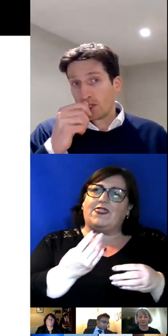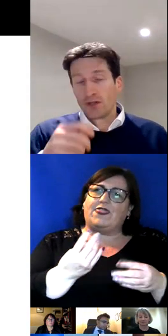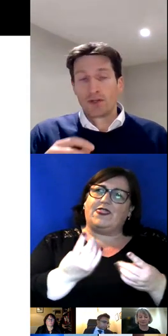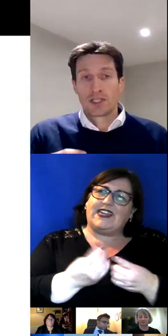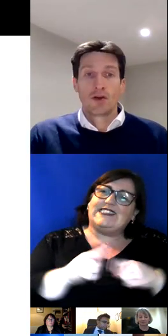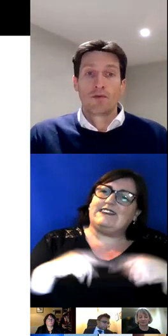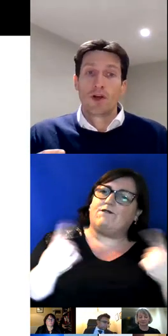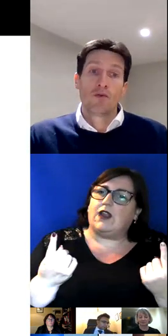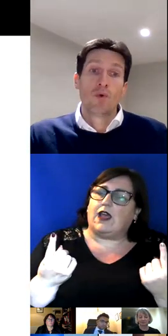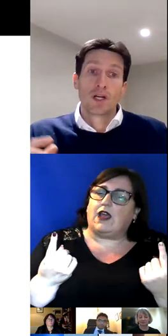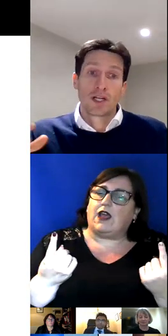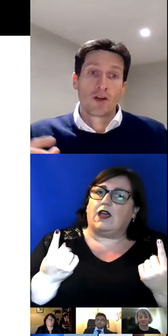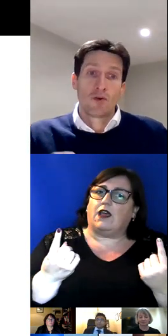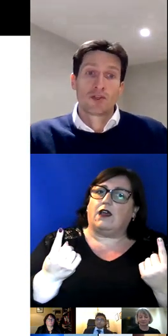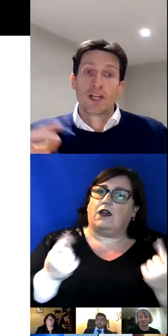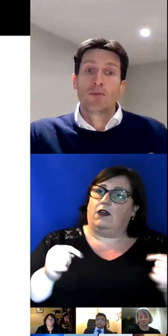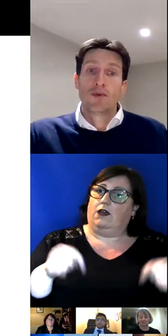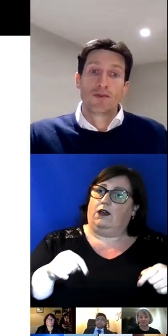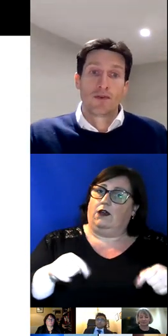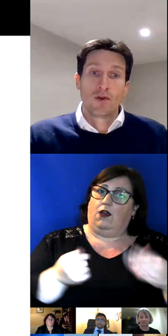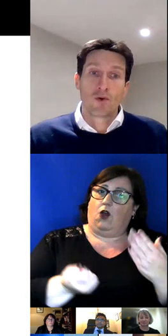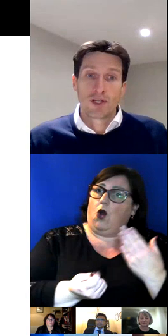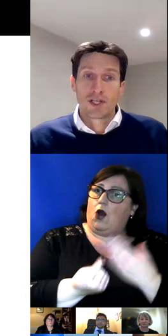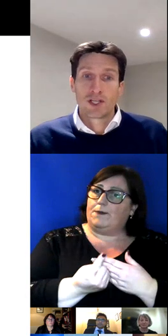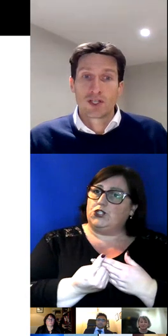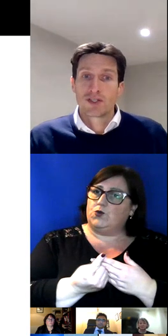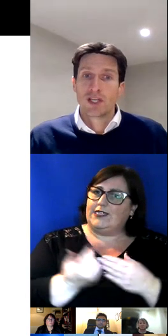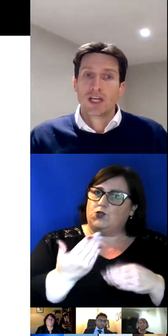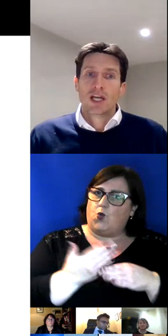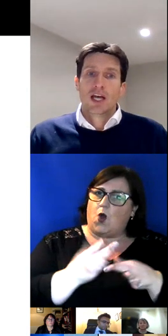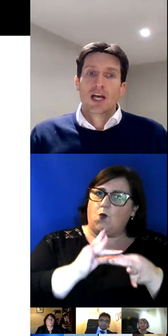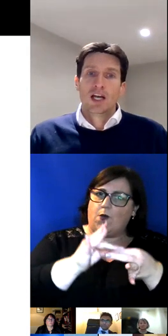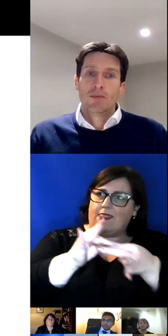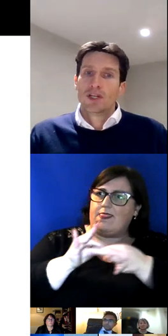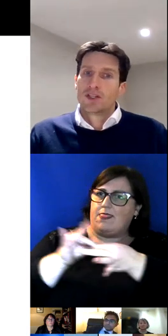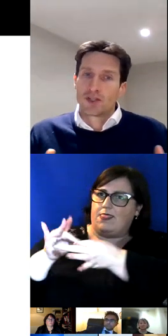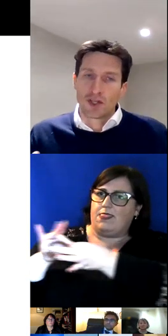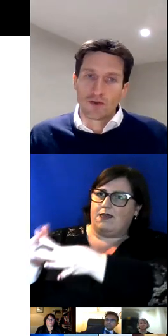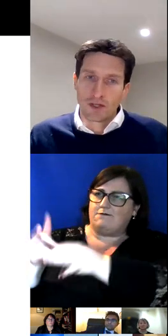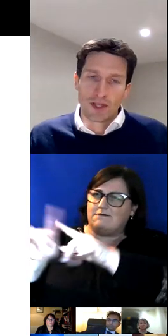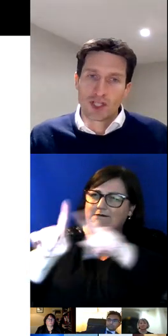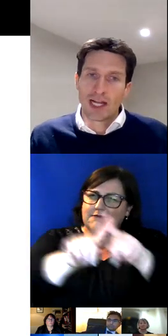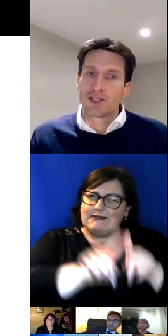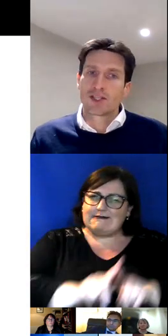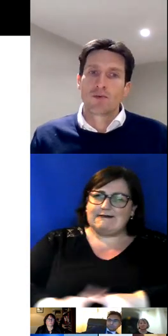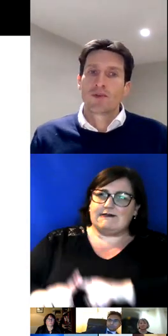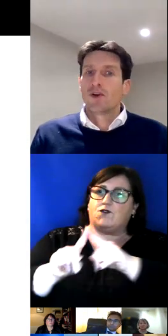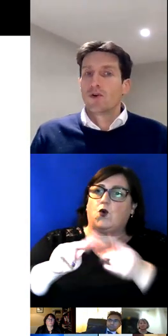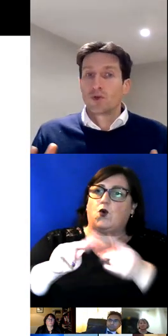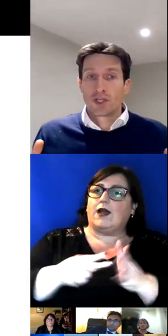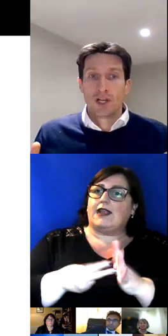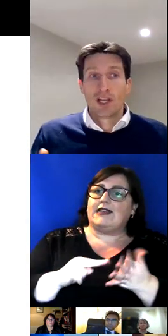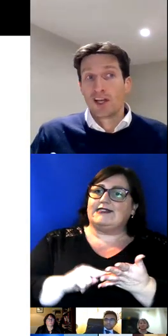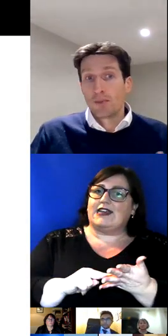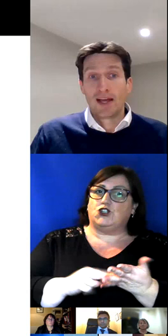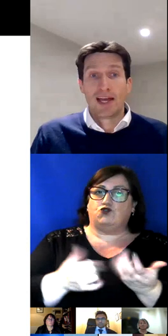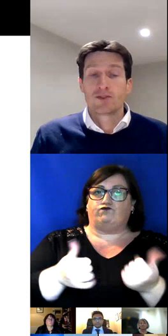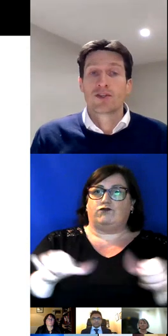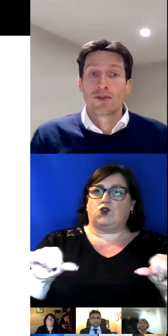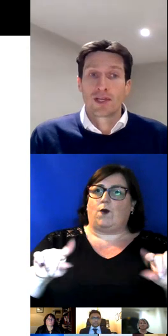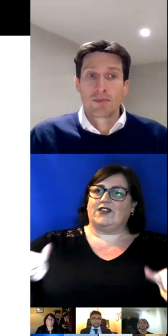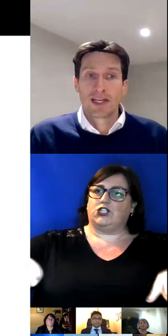we've got the opportunity of working across a number of different organizations to solve some of the challenges that we've got or to